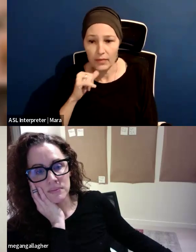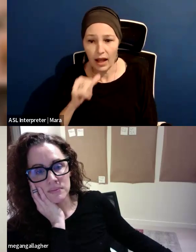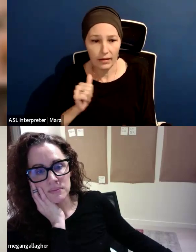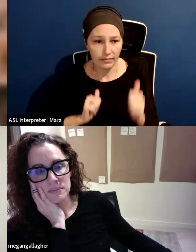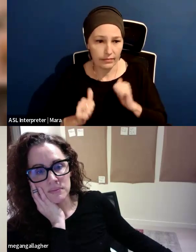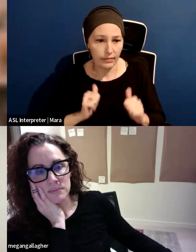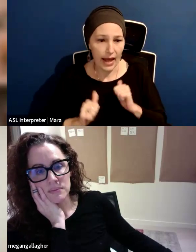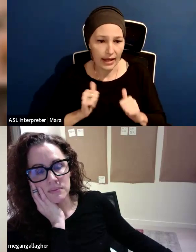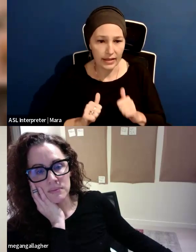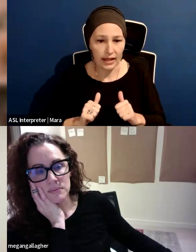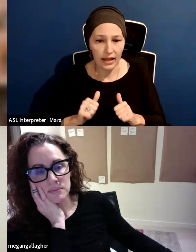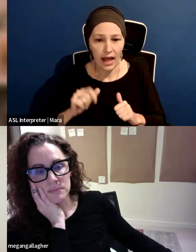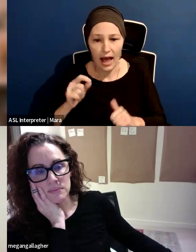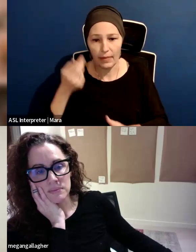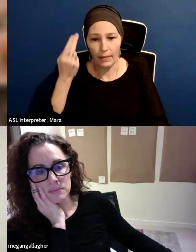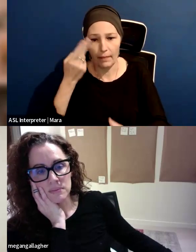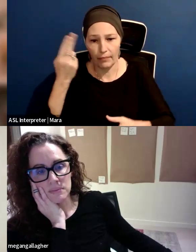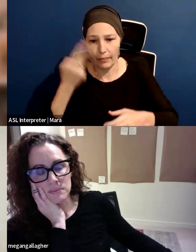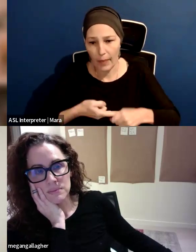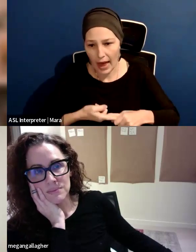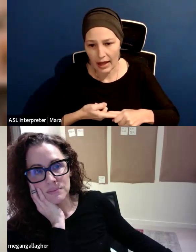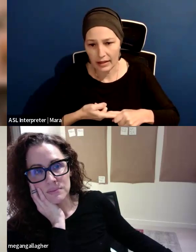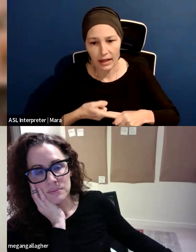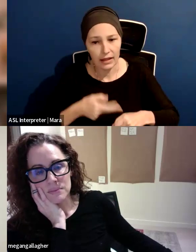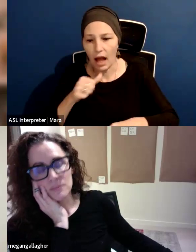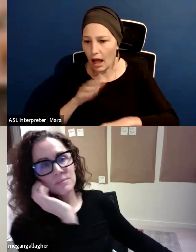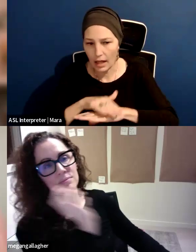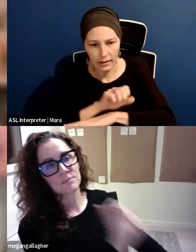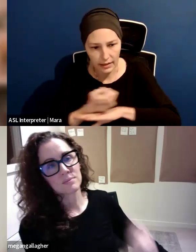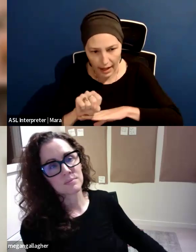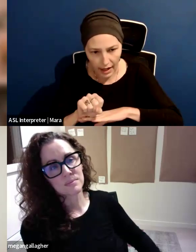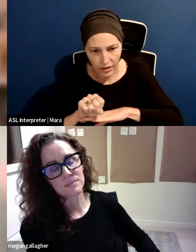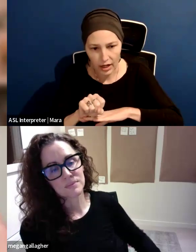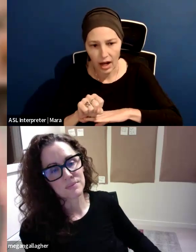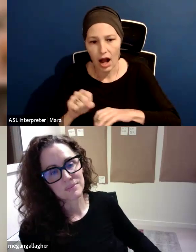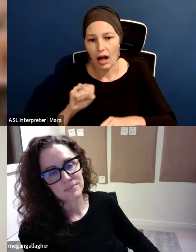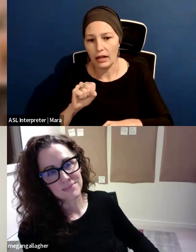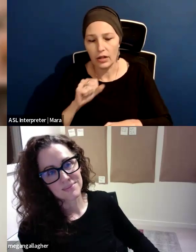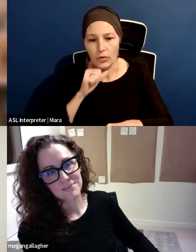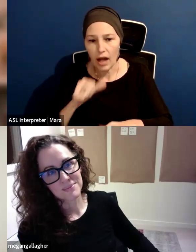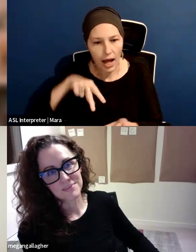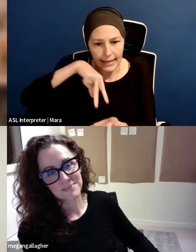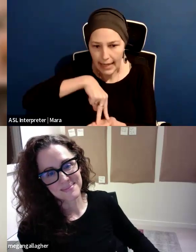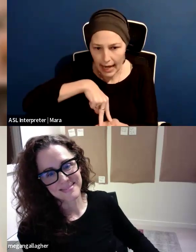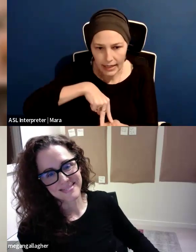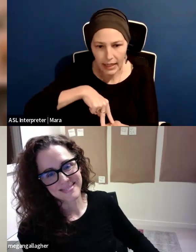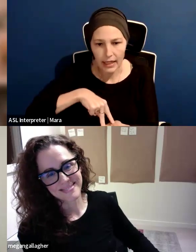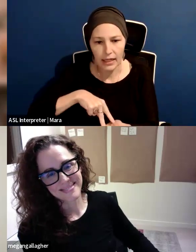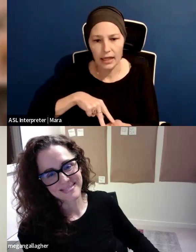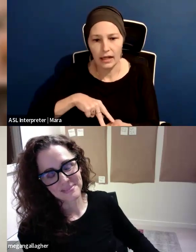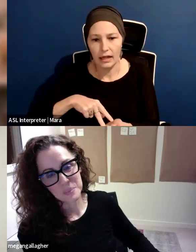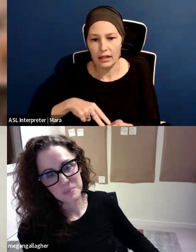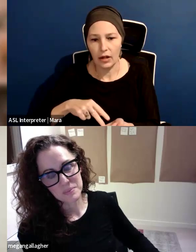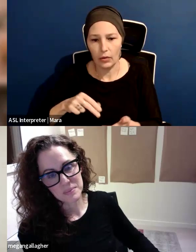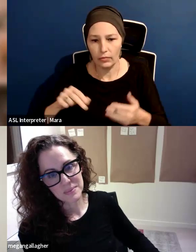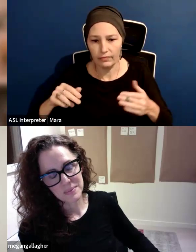completely off my legs, off my body completely. And now I can be out in the world and go to Christmas markets before I